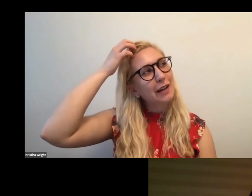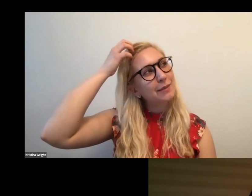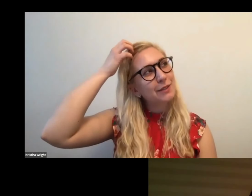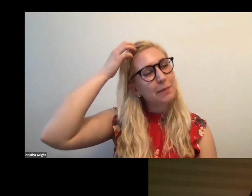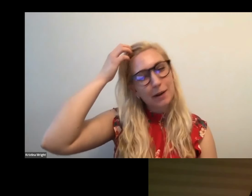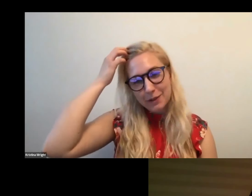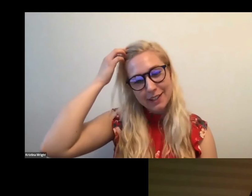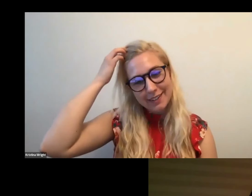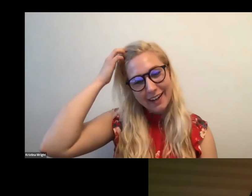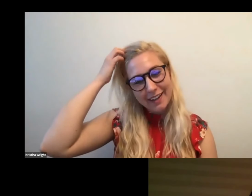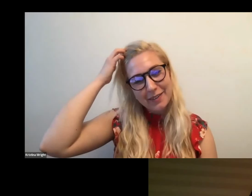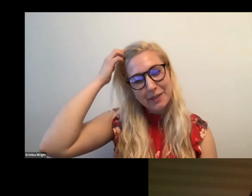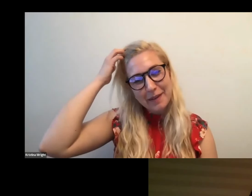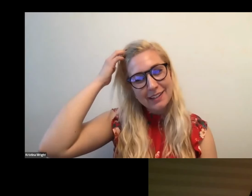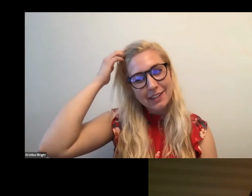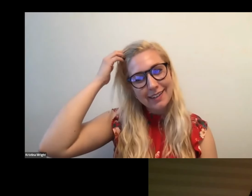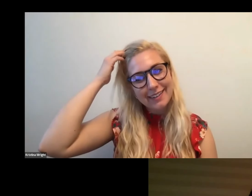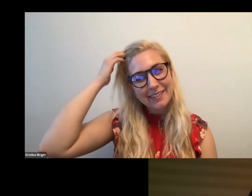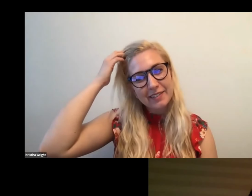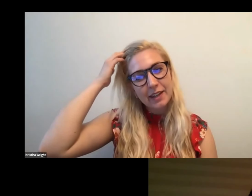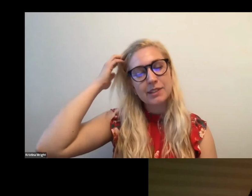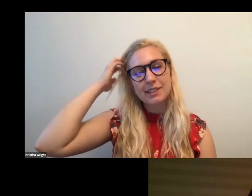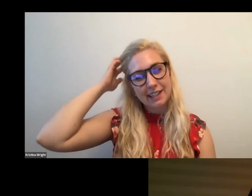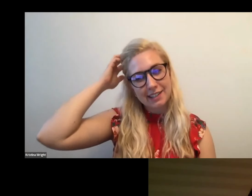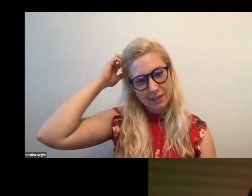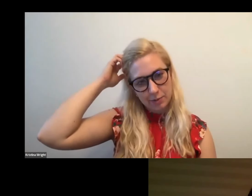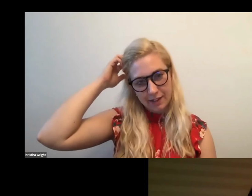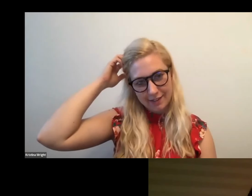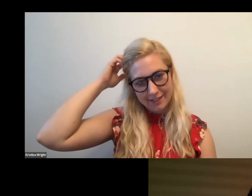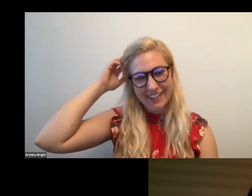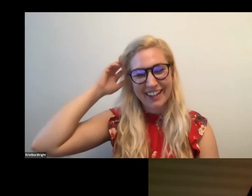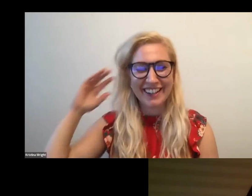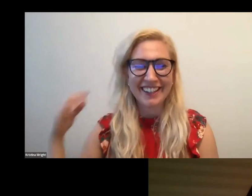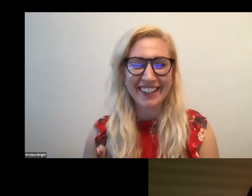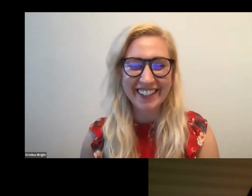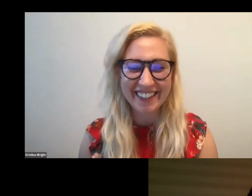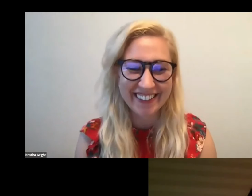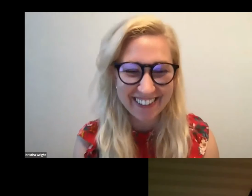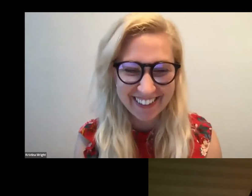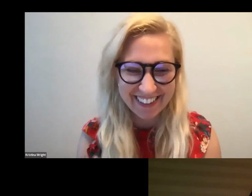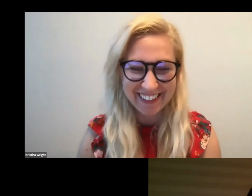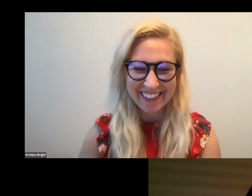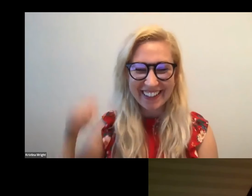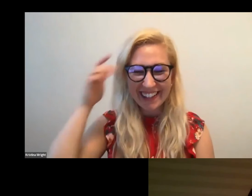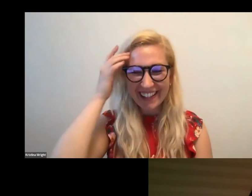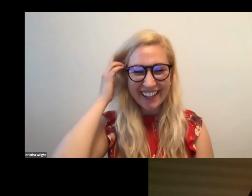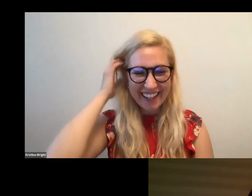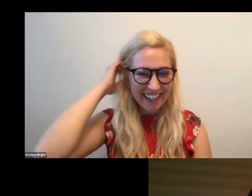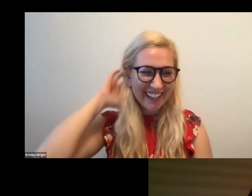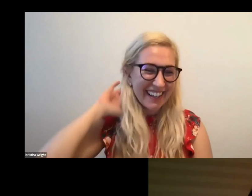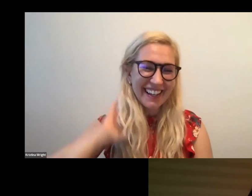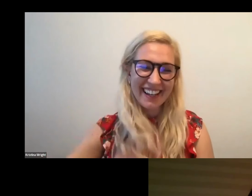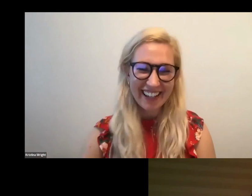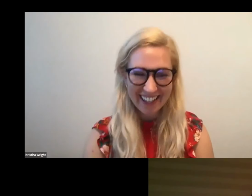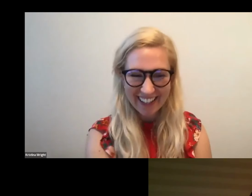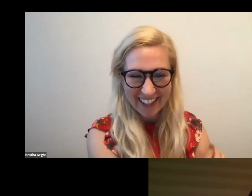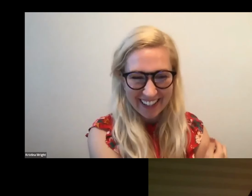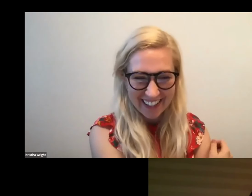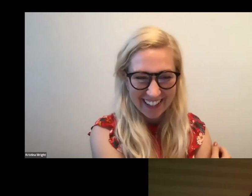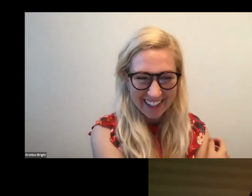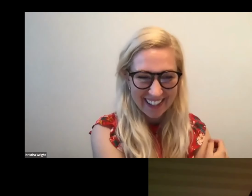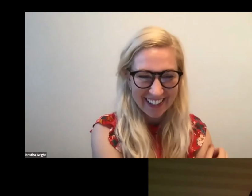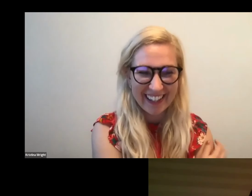our ribosomes popcorn, I would imagine they wouldn't taste as well. Yeah, it did look like a giant popcorn. I think Shraddha